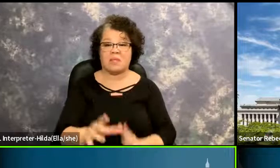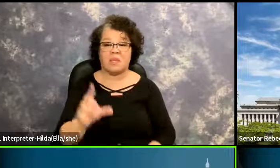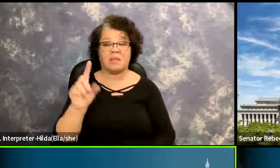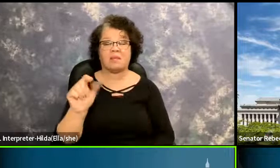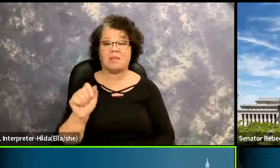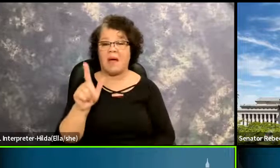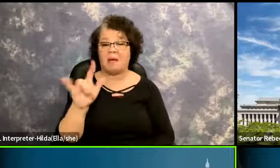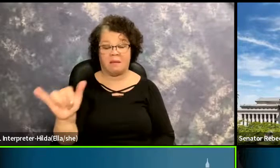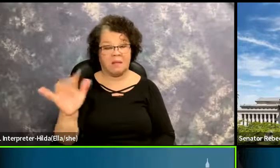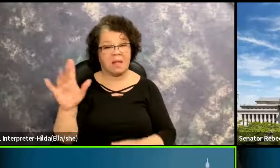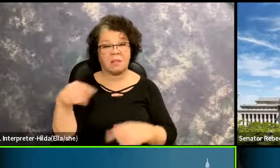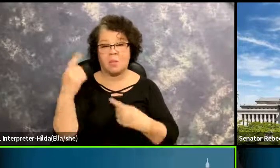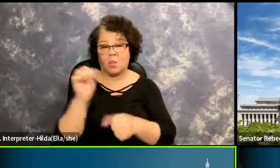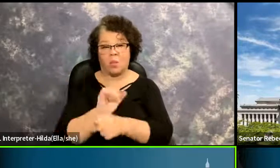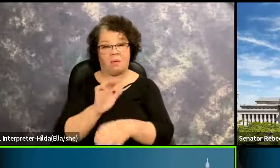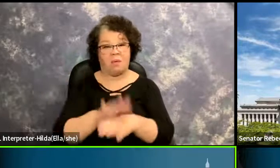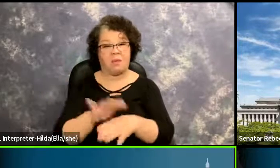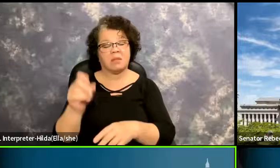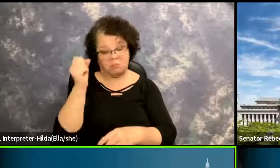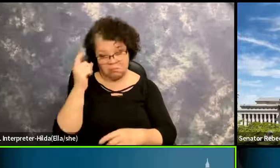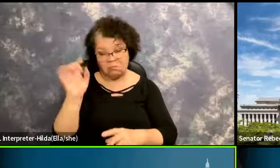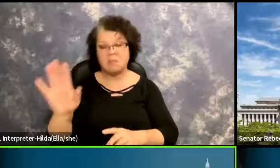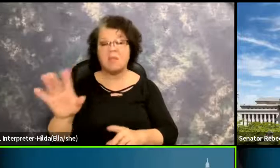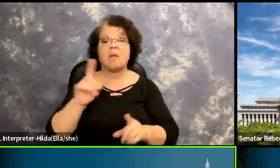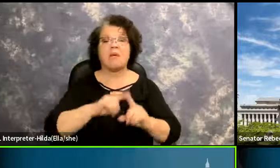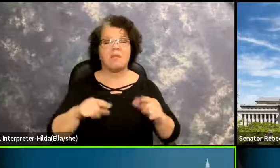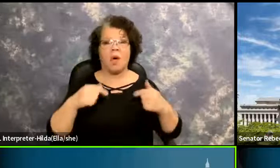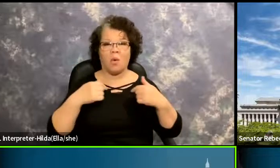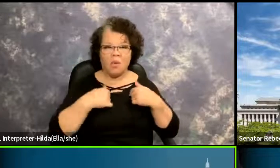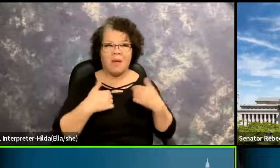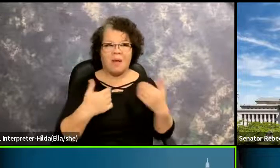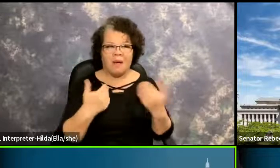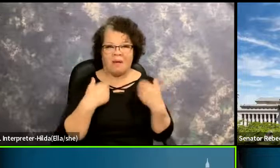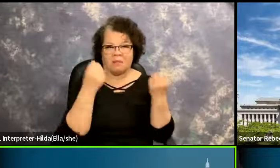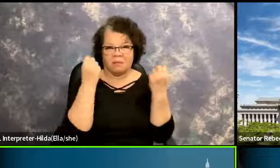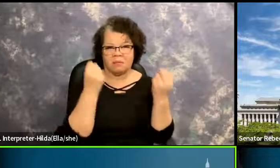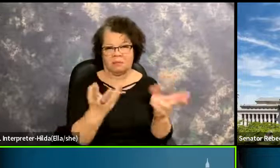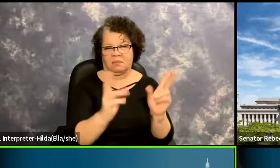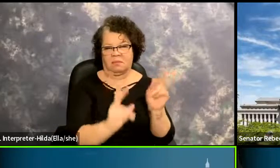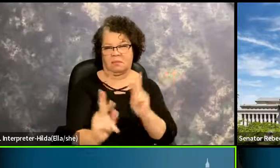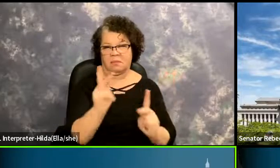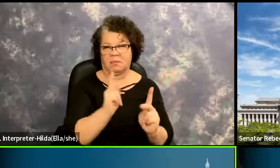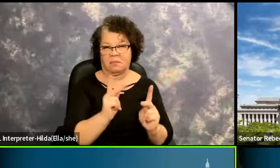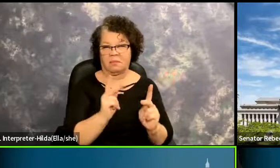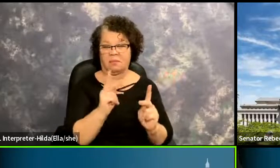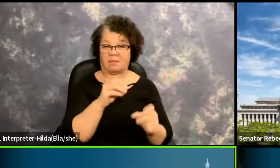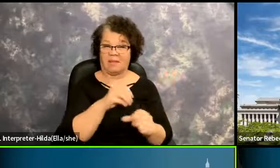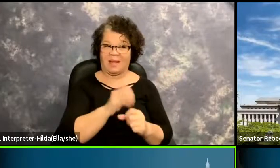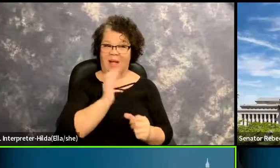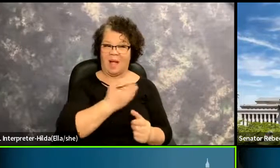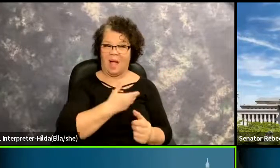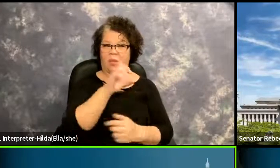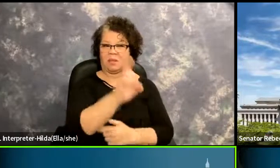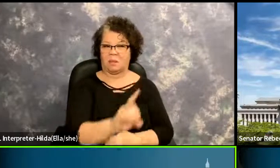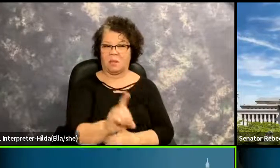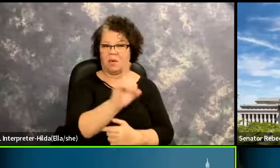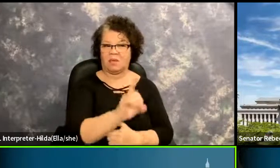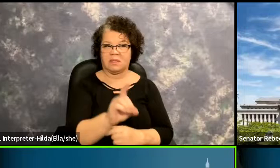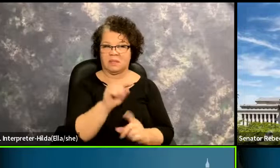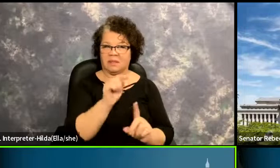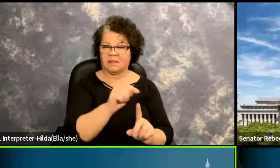is about the fact that we have so many people in our democracy